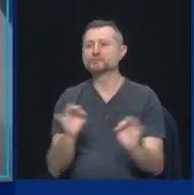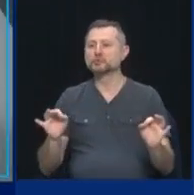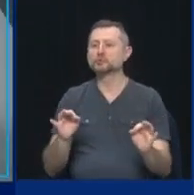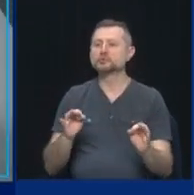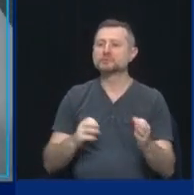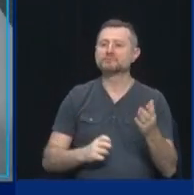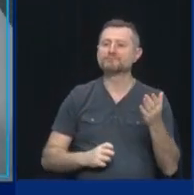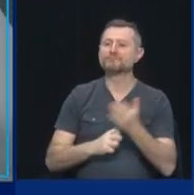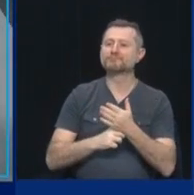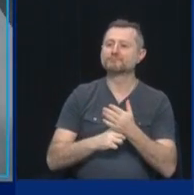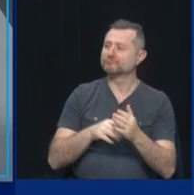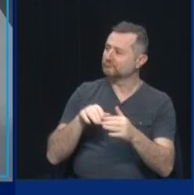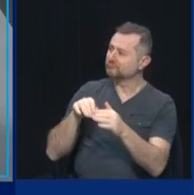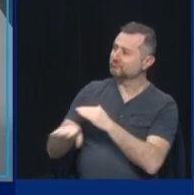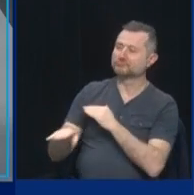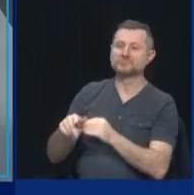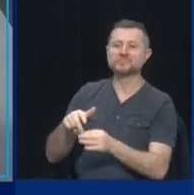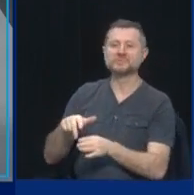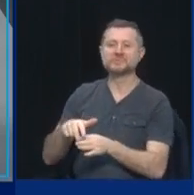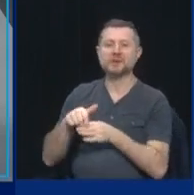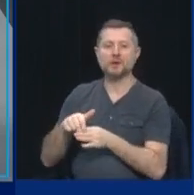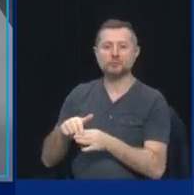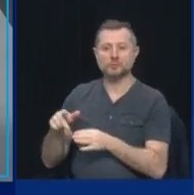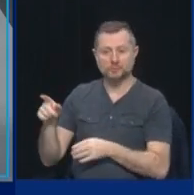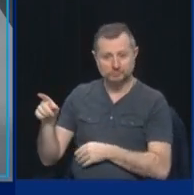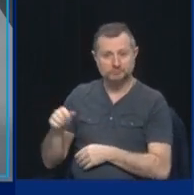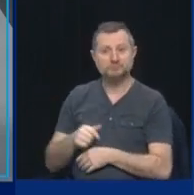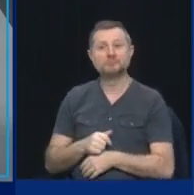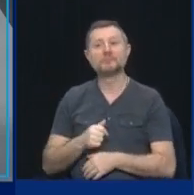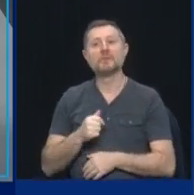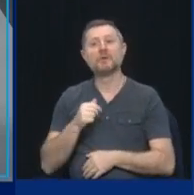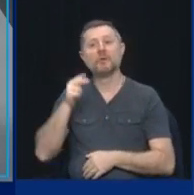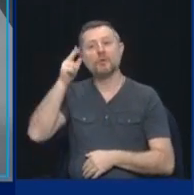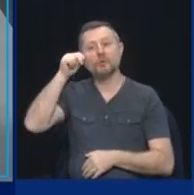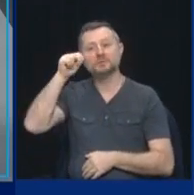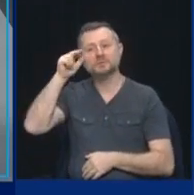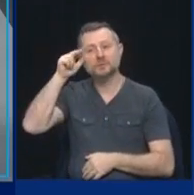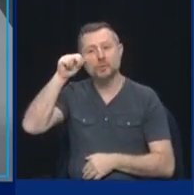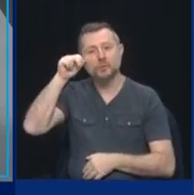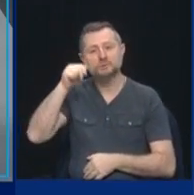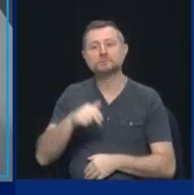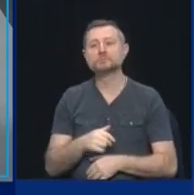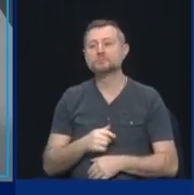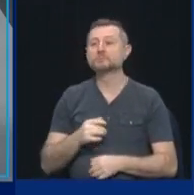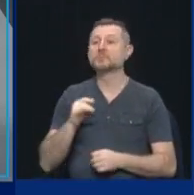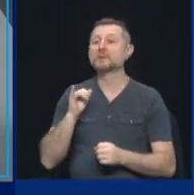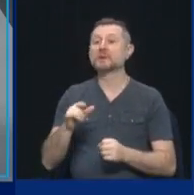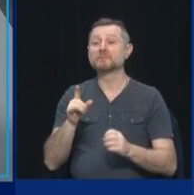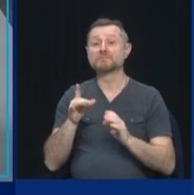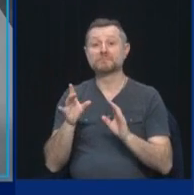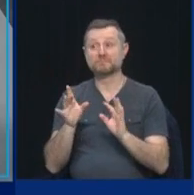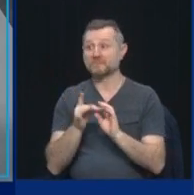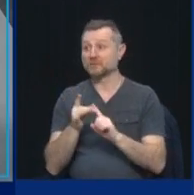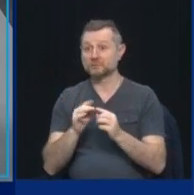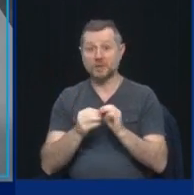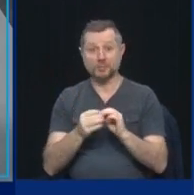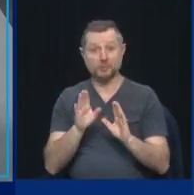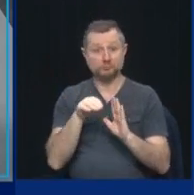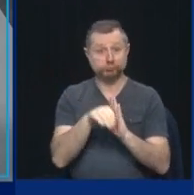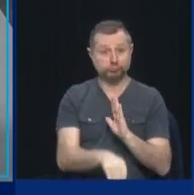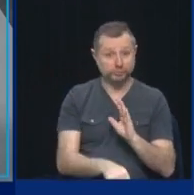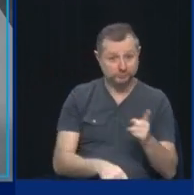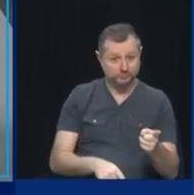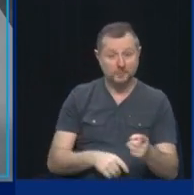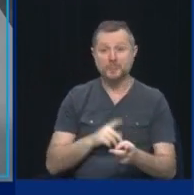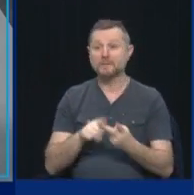admission, and that's opening up. So the COVID rates are going down, vaccine rates are going up. This is a